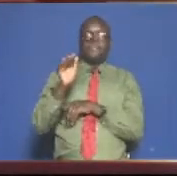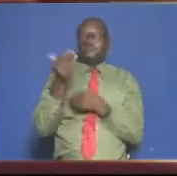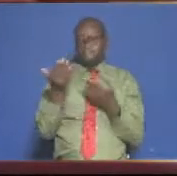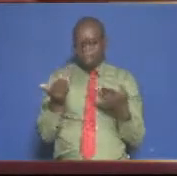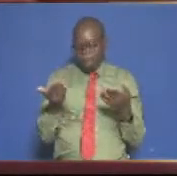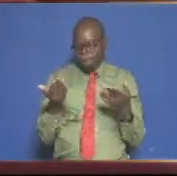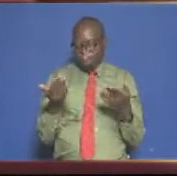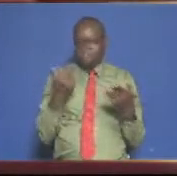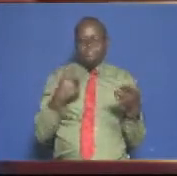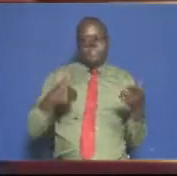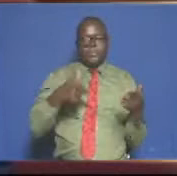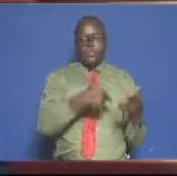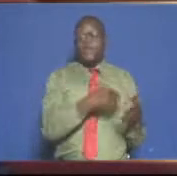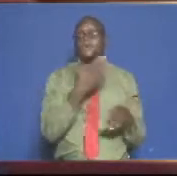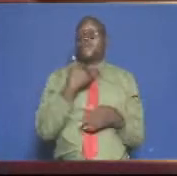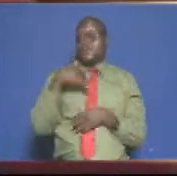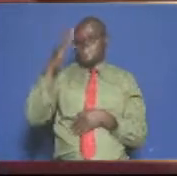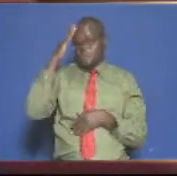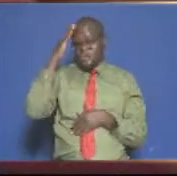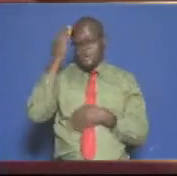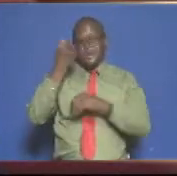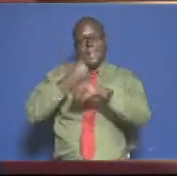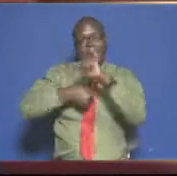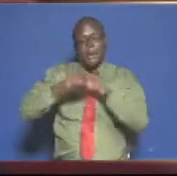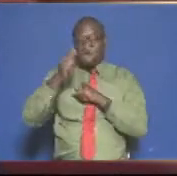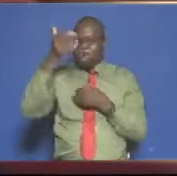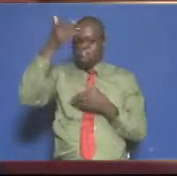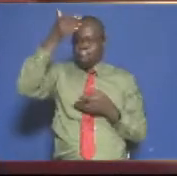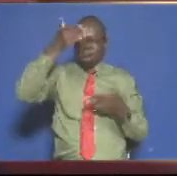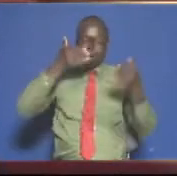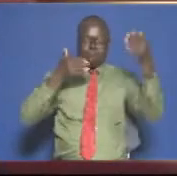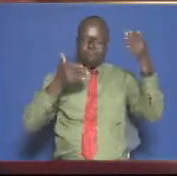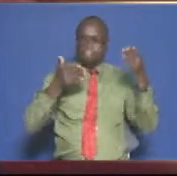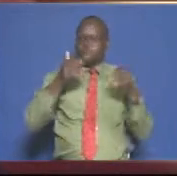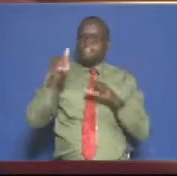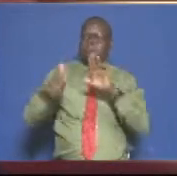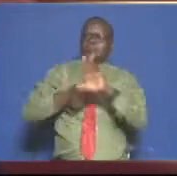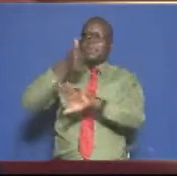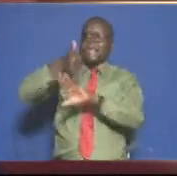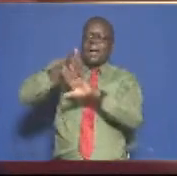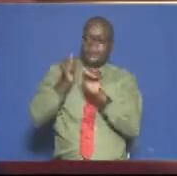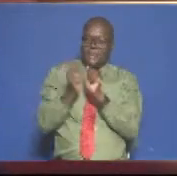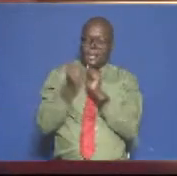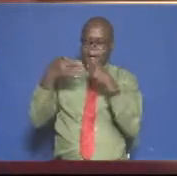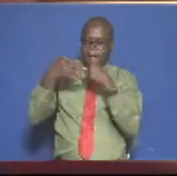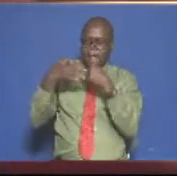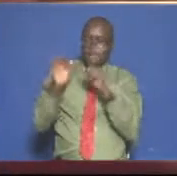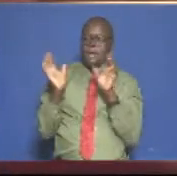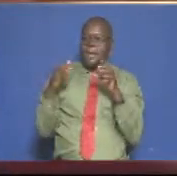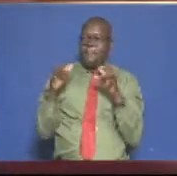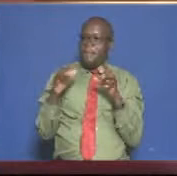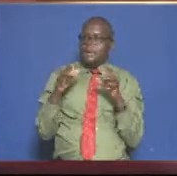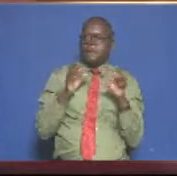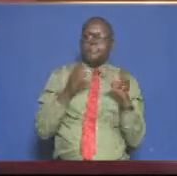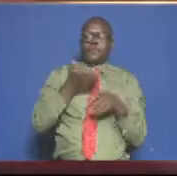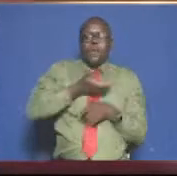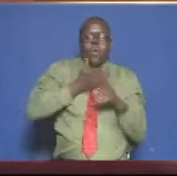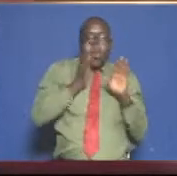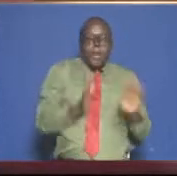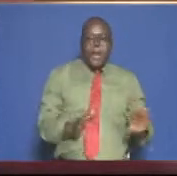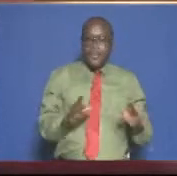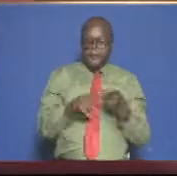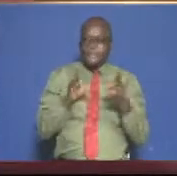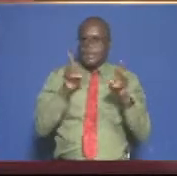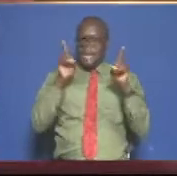that we want to know the actual faces behind these 18 companies. Who are the owners? Who are